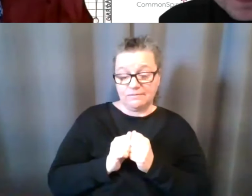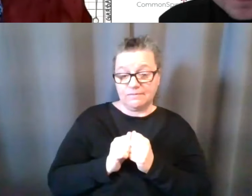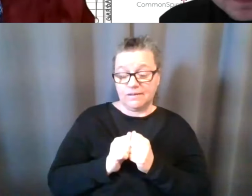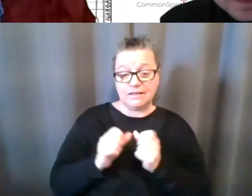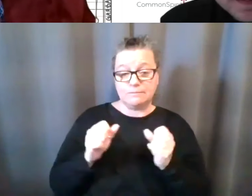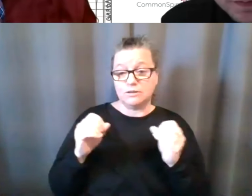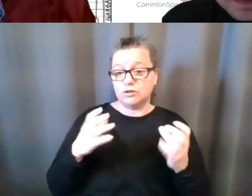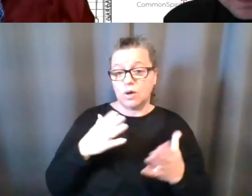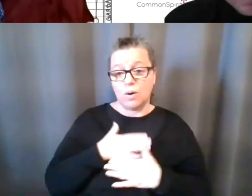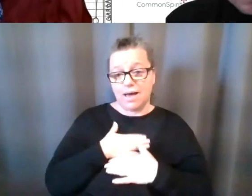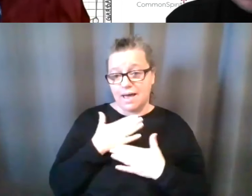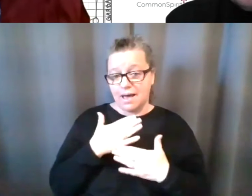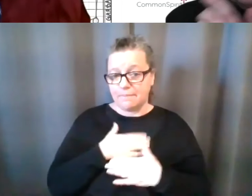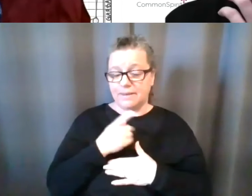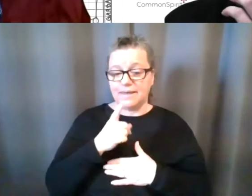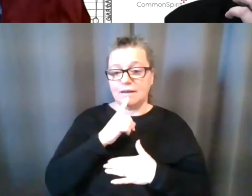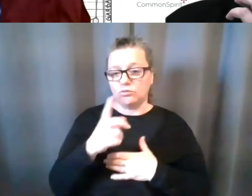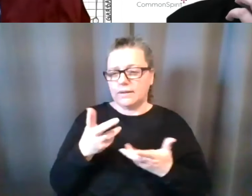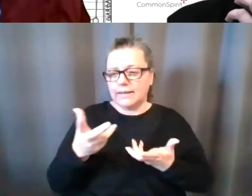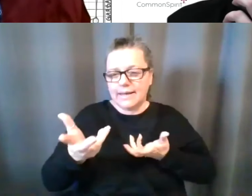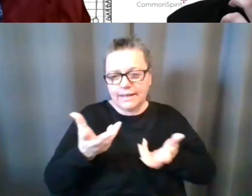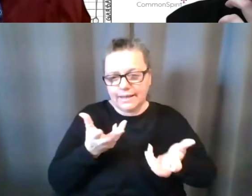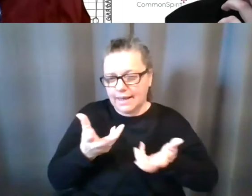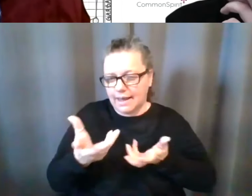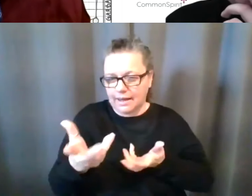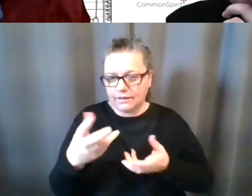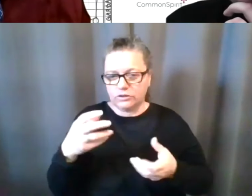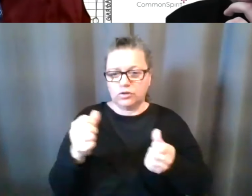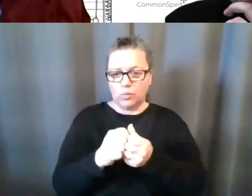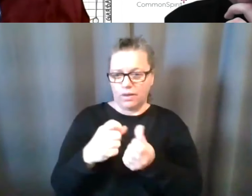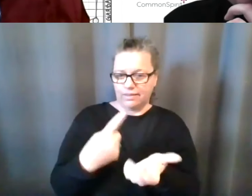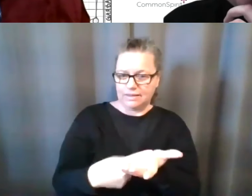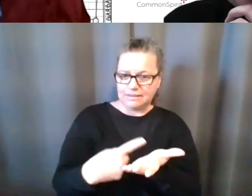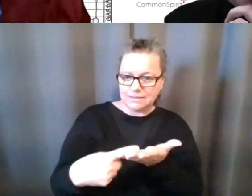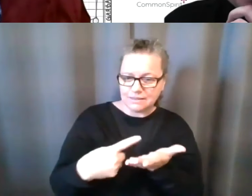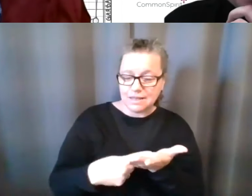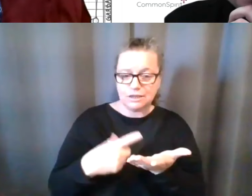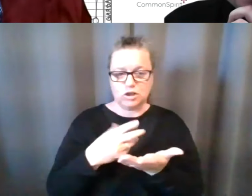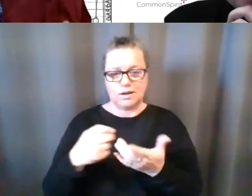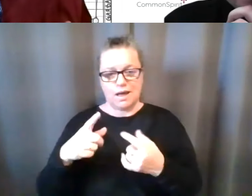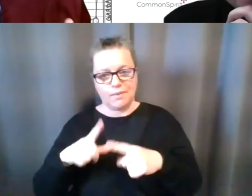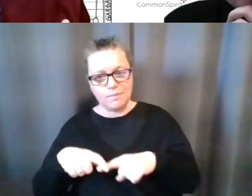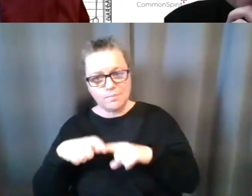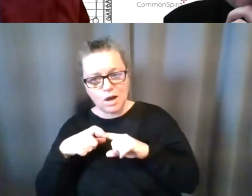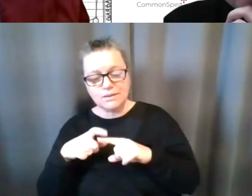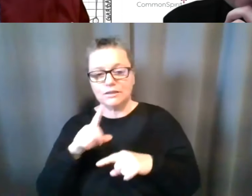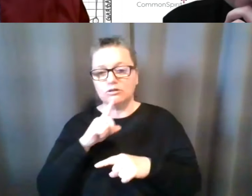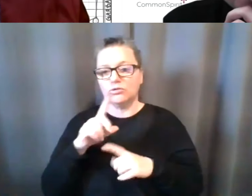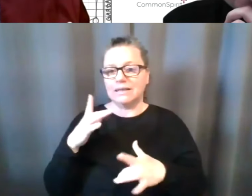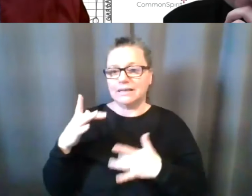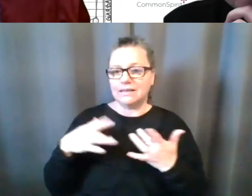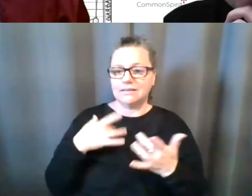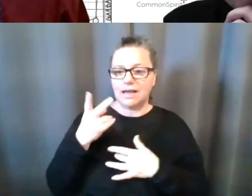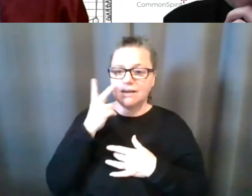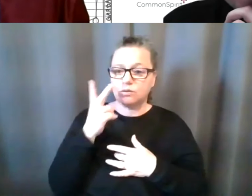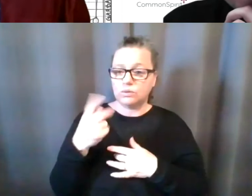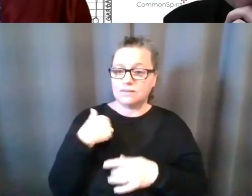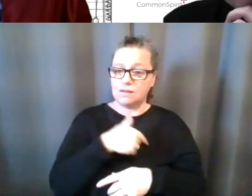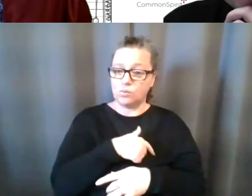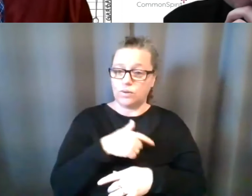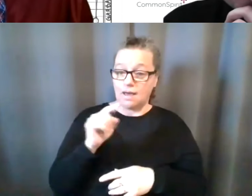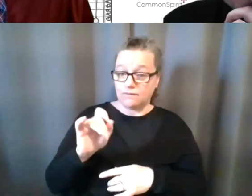so happy and really engaged with the discussions and the pauses. And they're just really excited to see that we actually have a tool